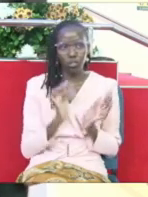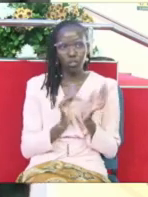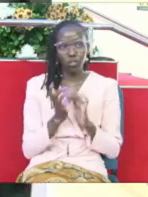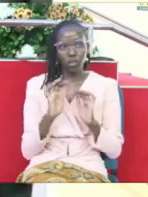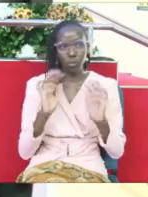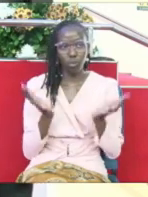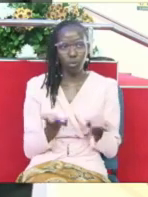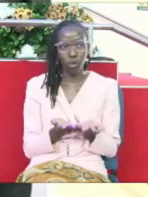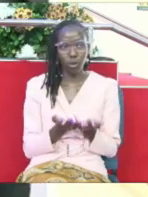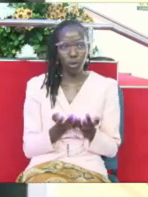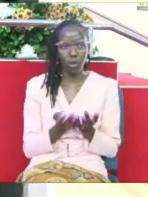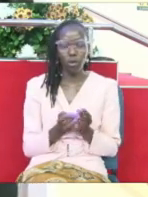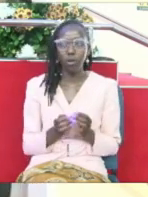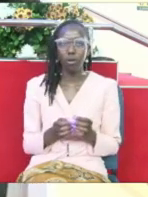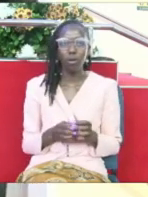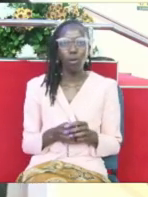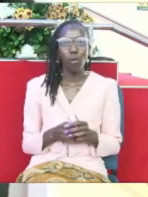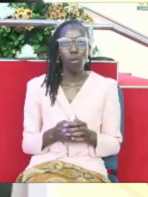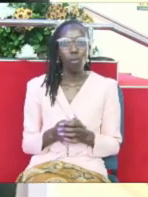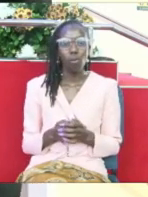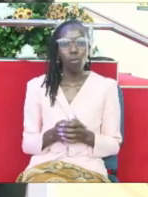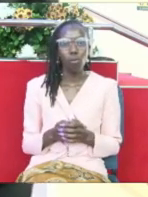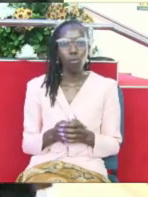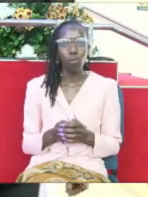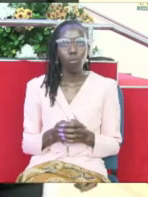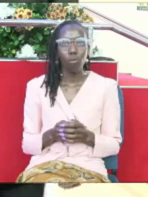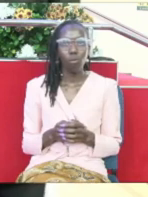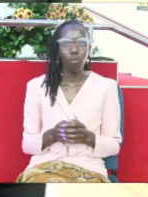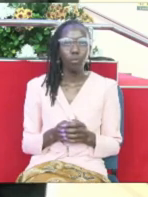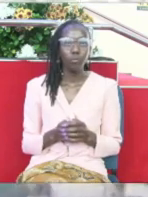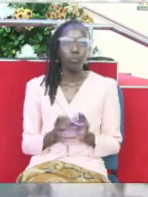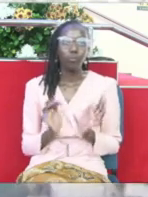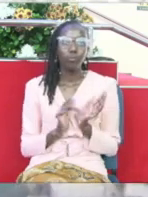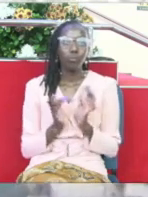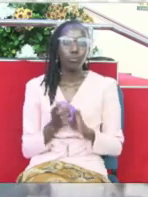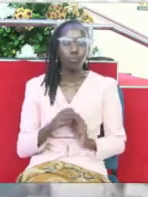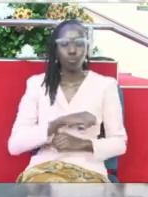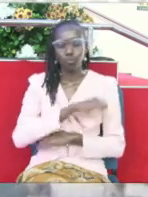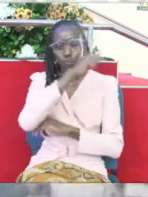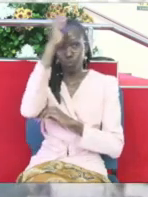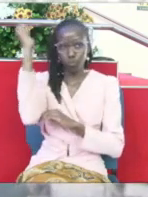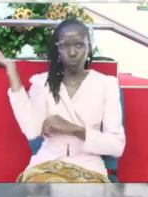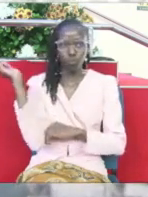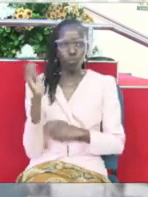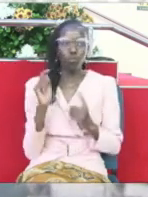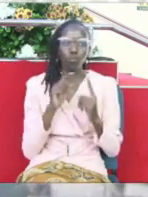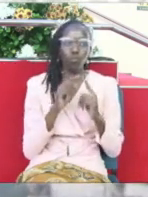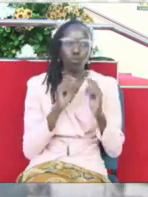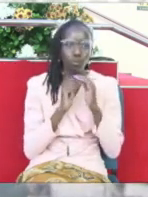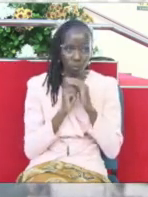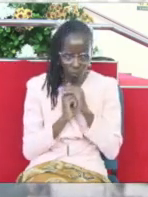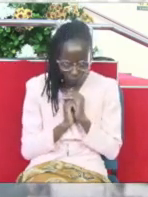the fourth watch of the night. Na katika lisala saa 10 Jesus arose to pray. Yesu akaamka aombe. He knew